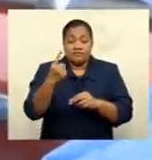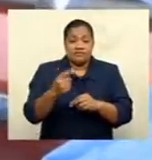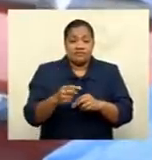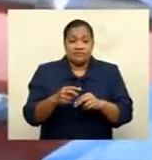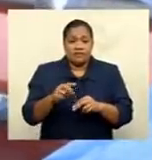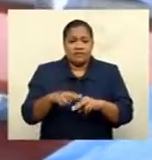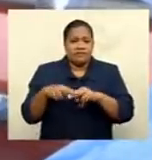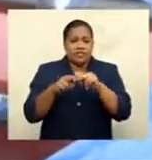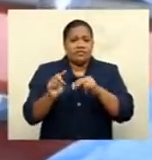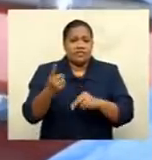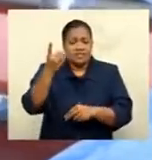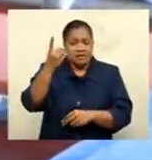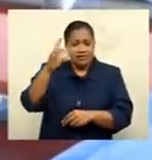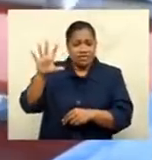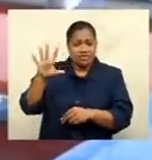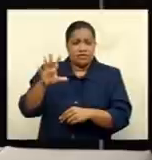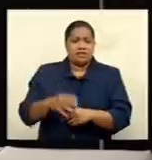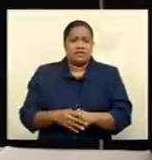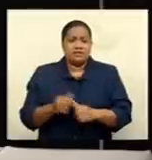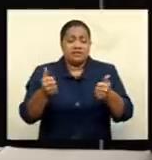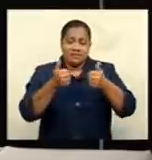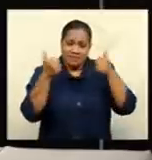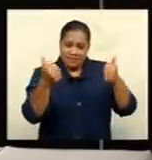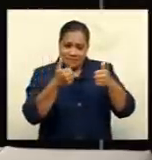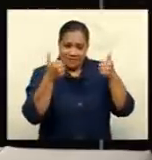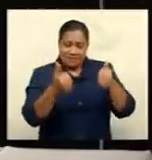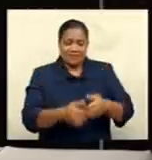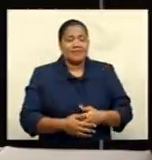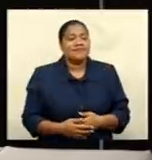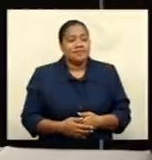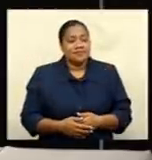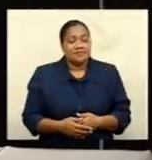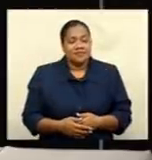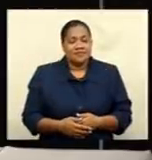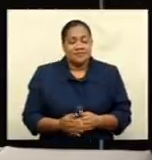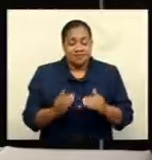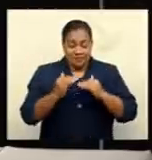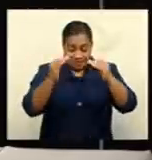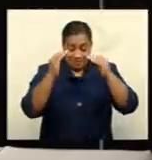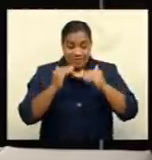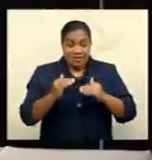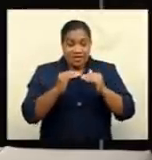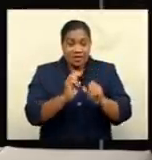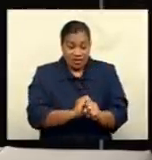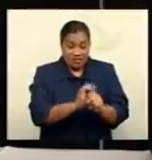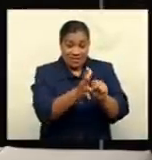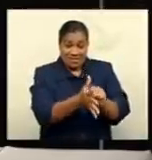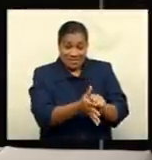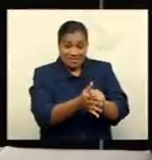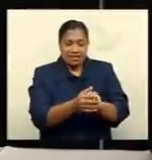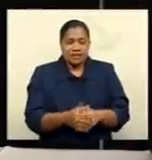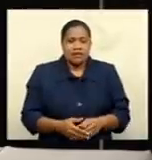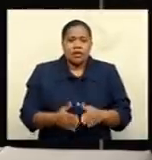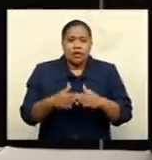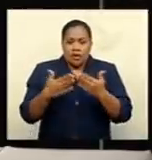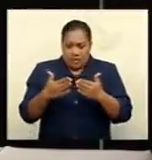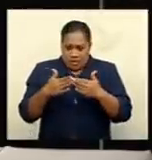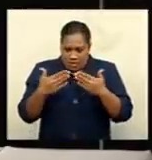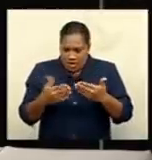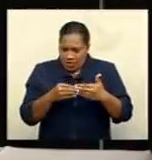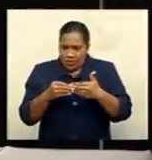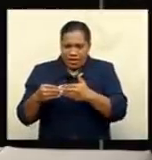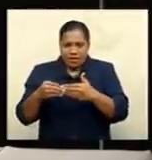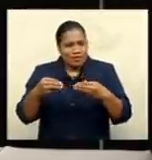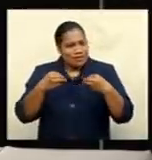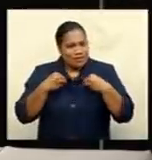Koroy Tandulala, FBC News. While the COVID-19 pandemic has led to a surge in e-commerce, it has